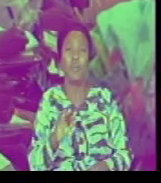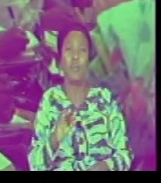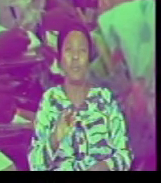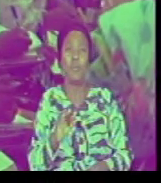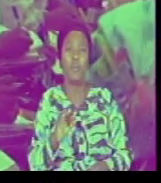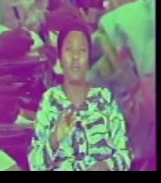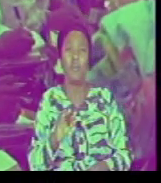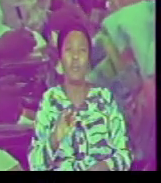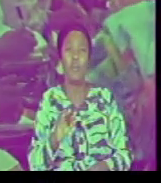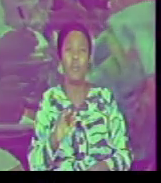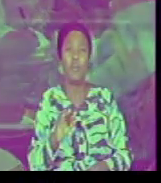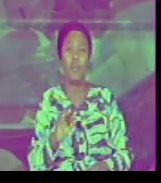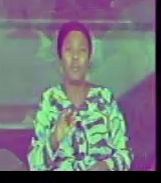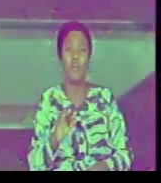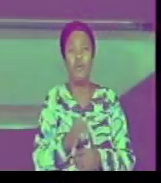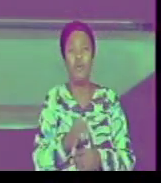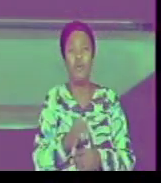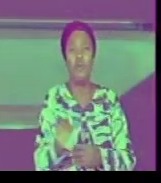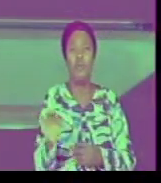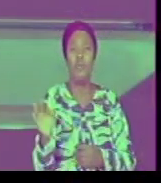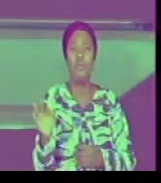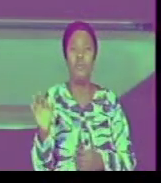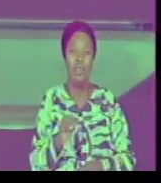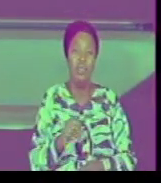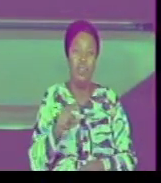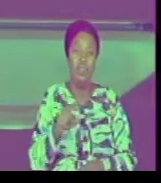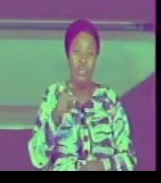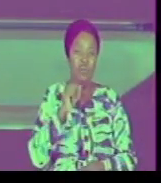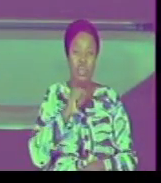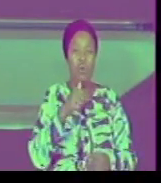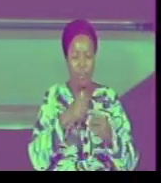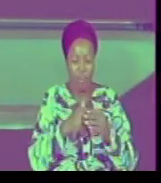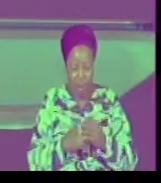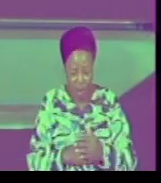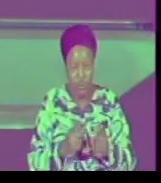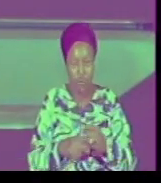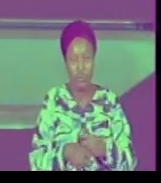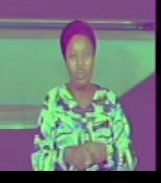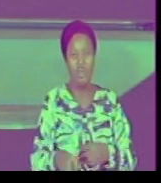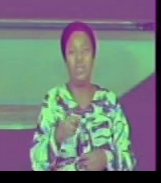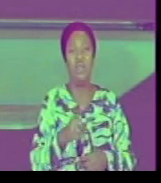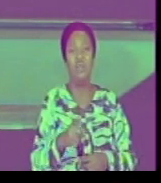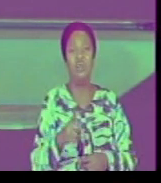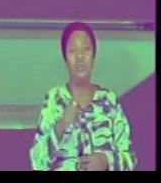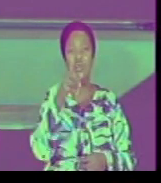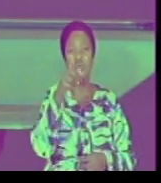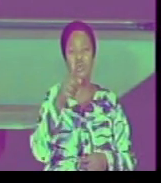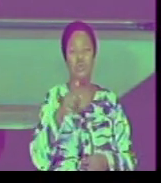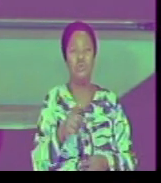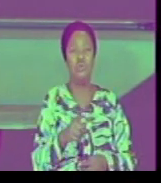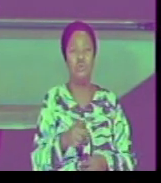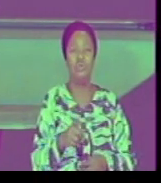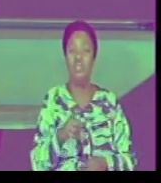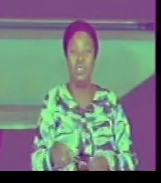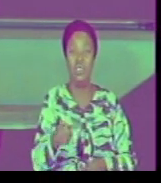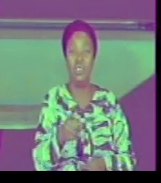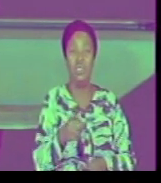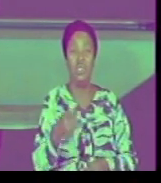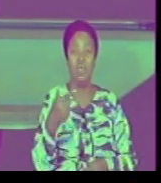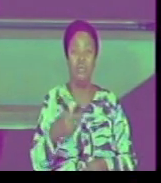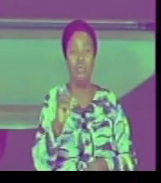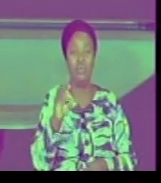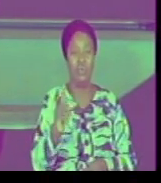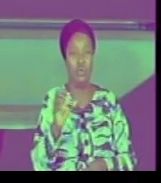Thou shalt not bow down to their gods, nor serve them. nor due after their